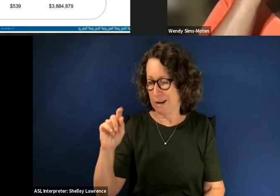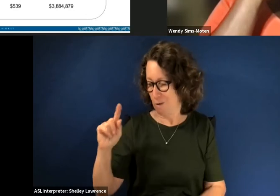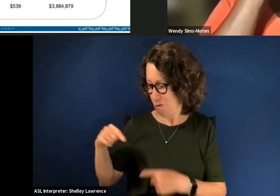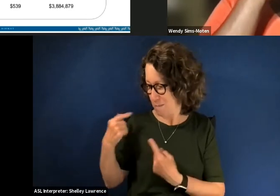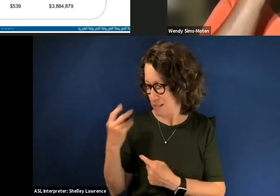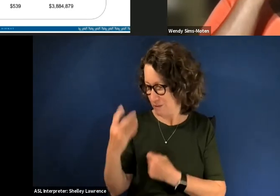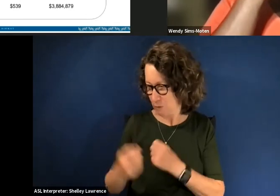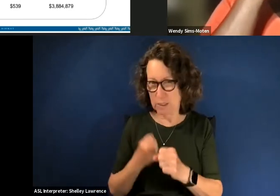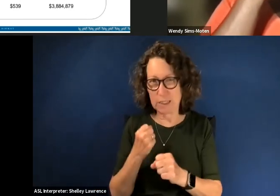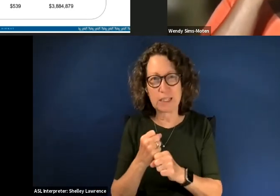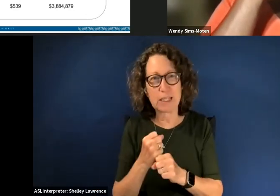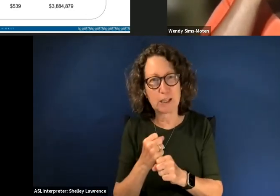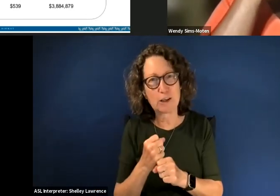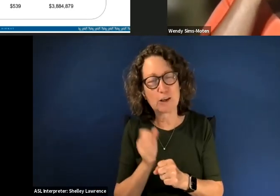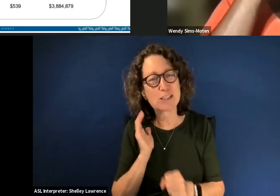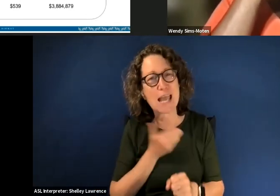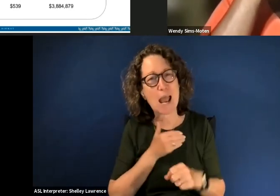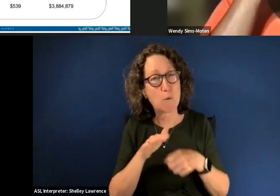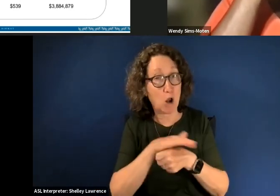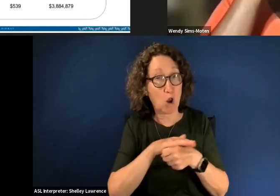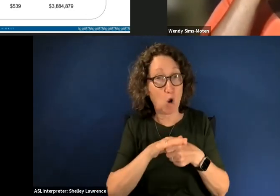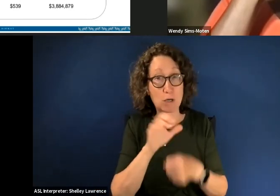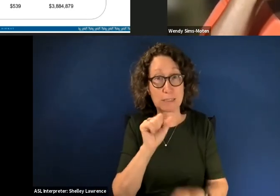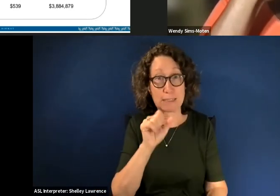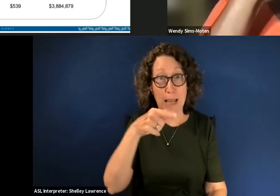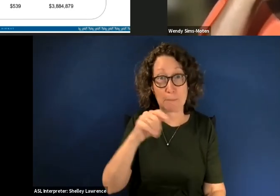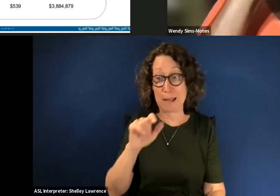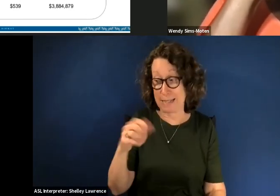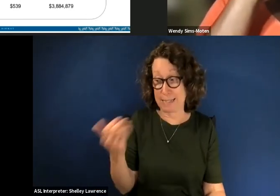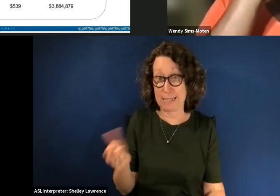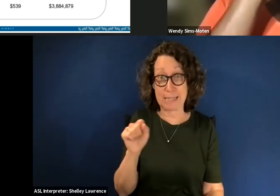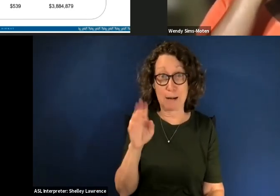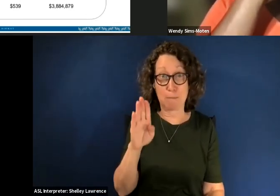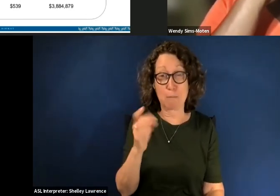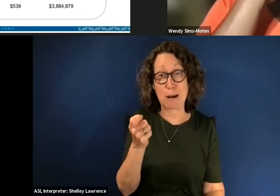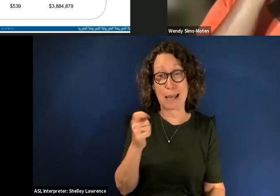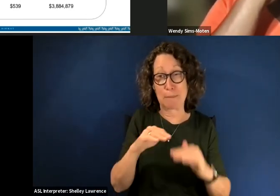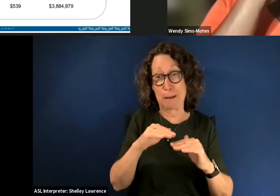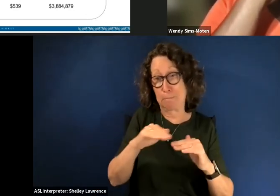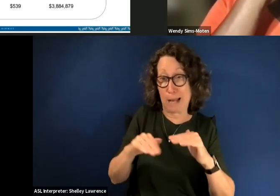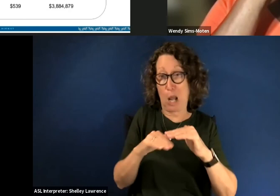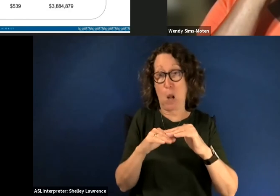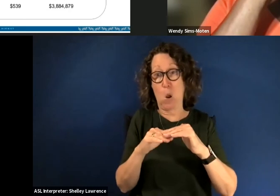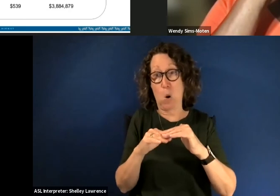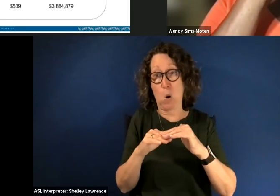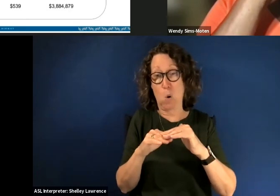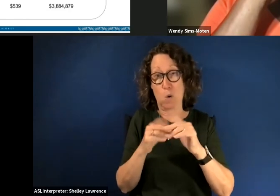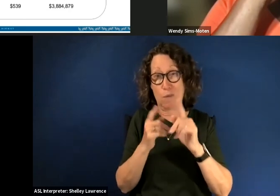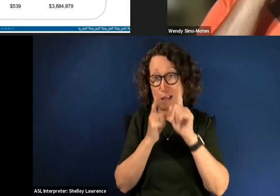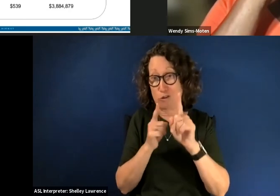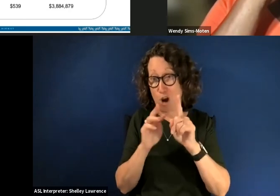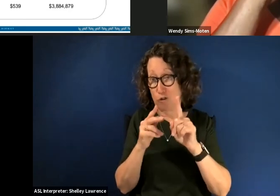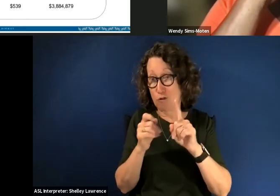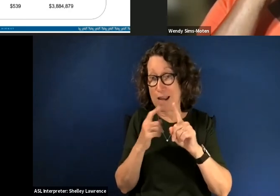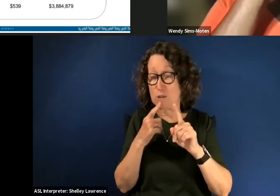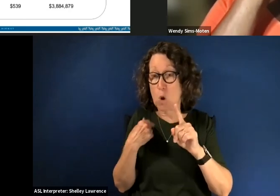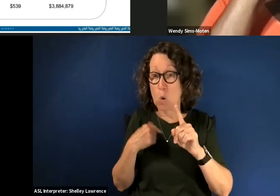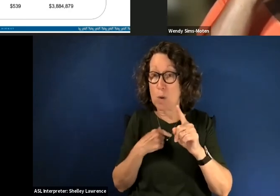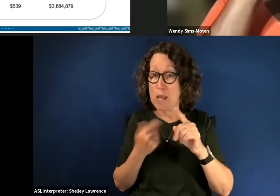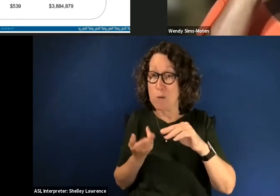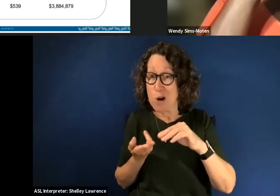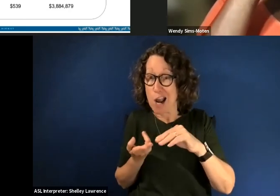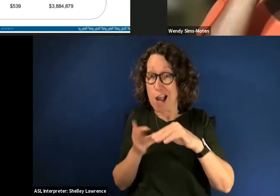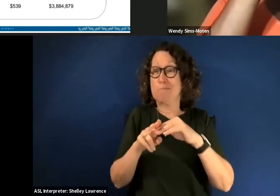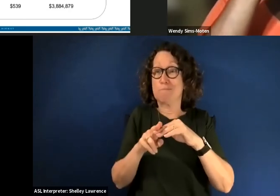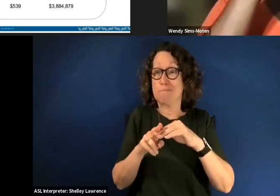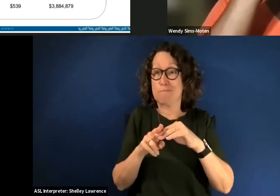years, our local SELPA in Santa Barbara County was a little bit below that target rate. So we were moving up to get